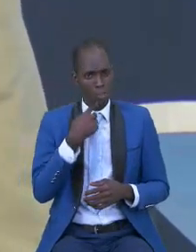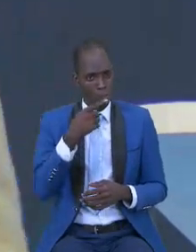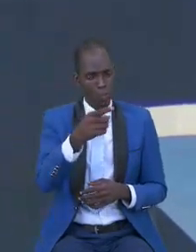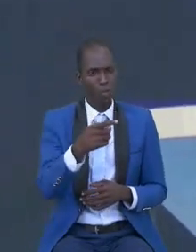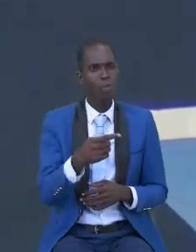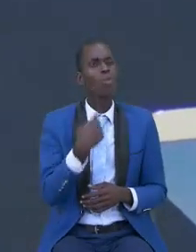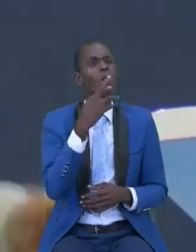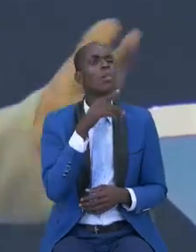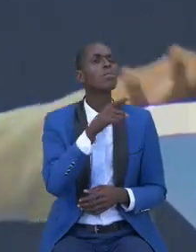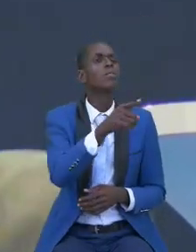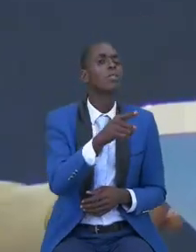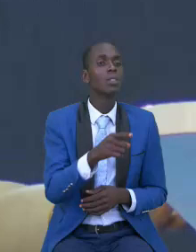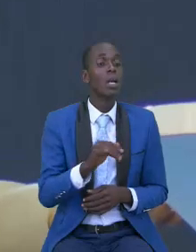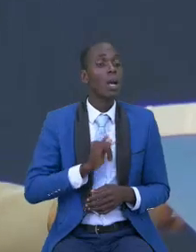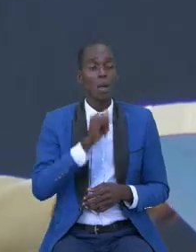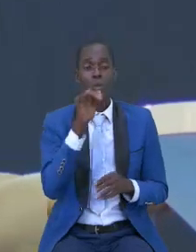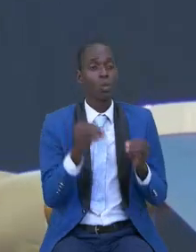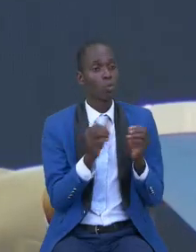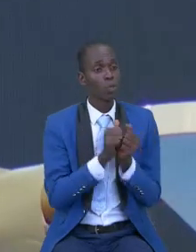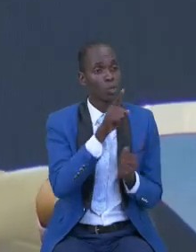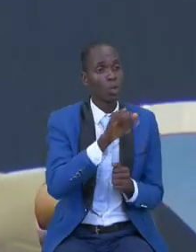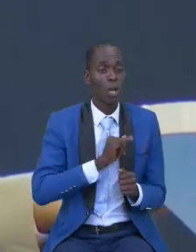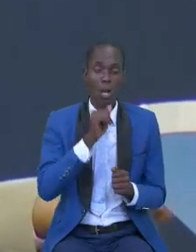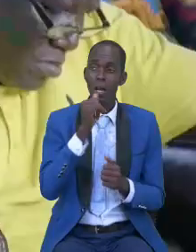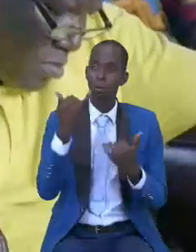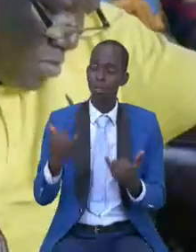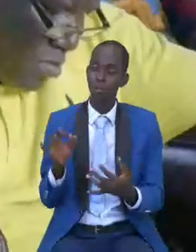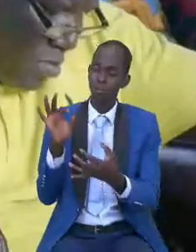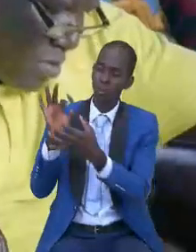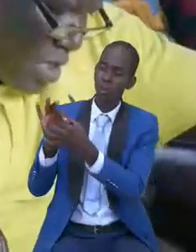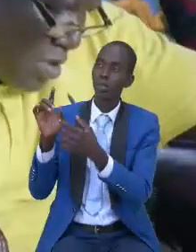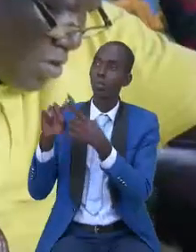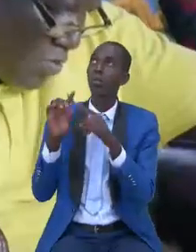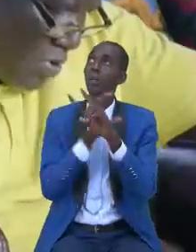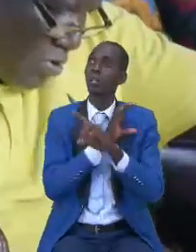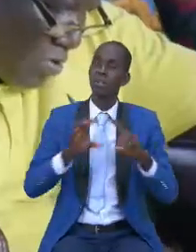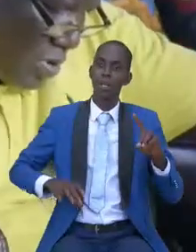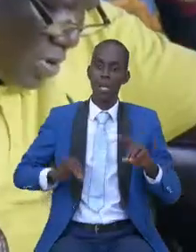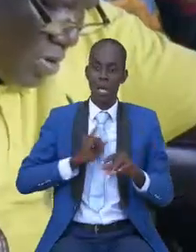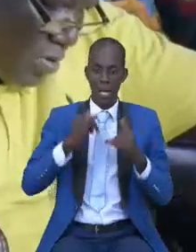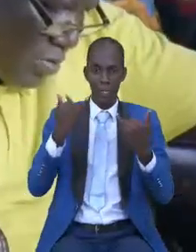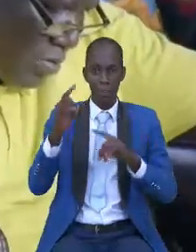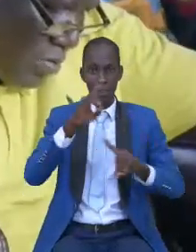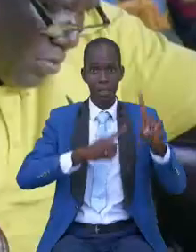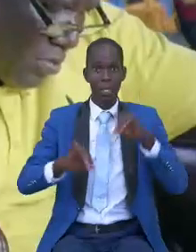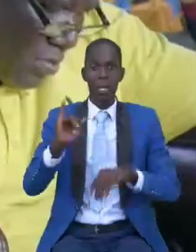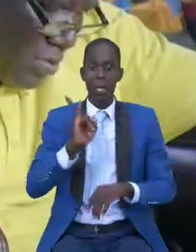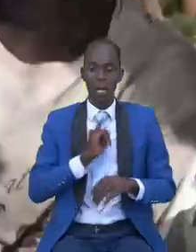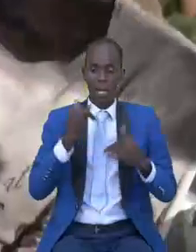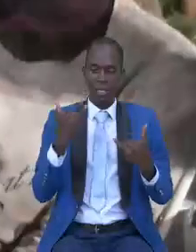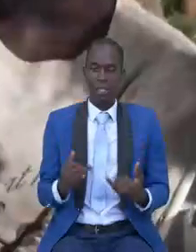you? I now belong to Christ. Somebody there, I now belong to Christ. I now belong